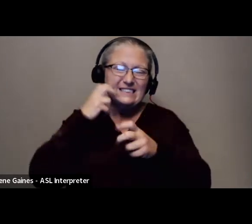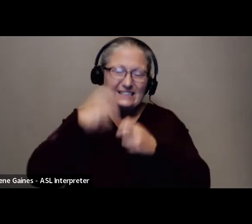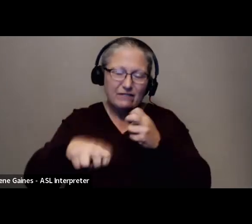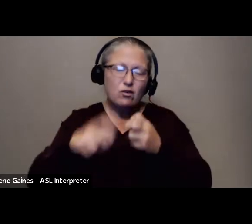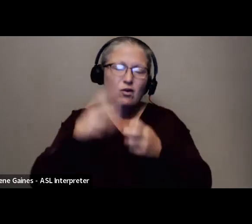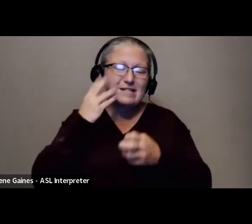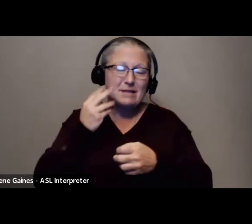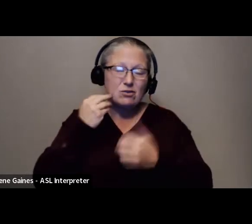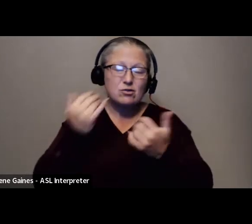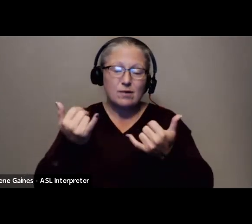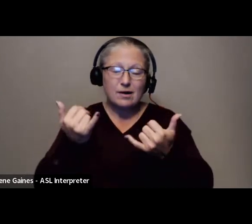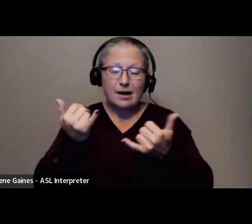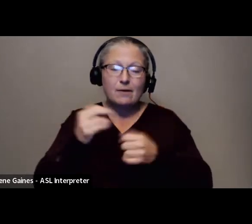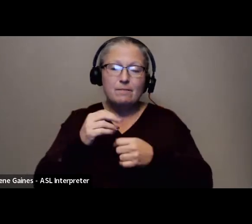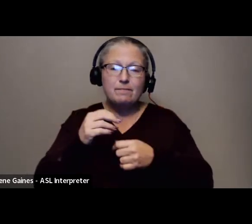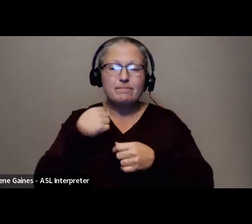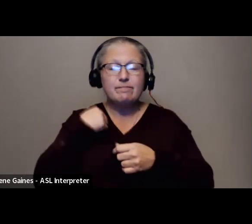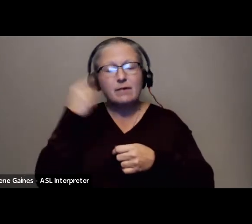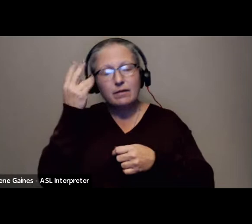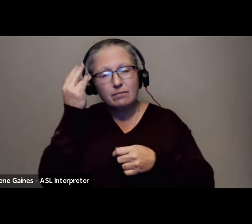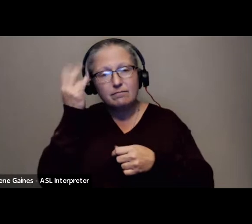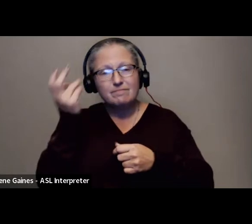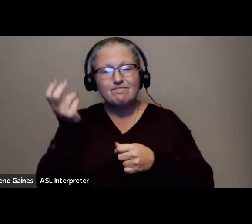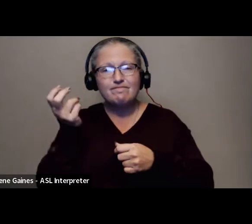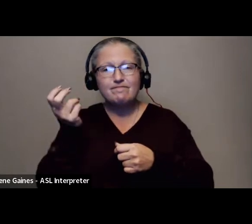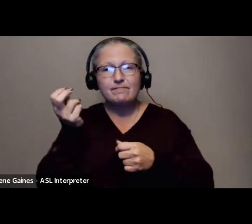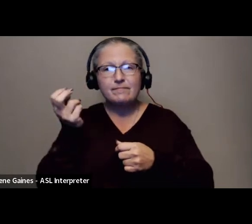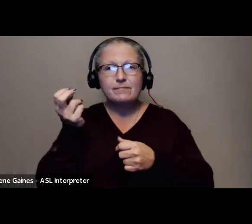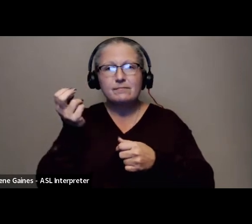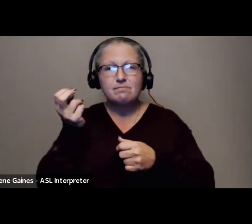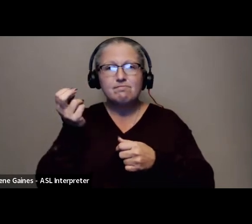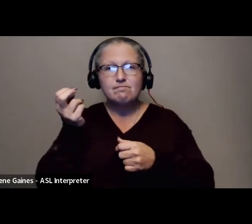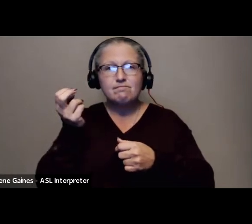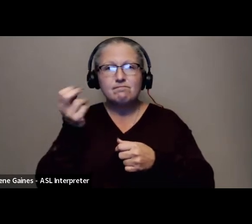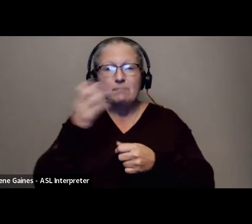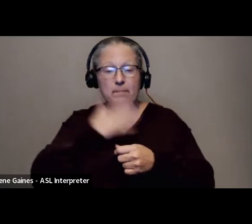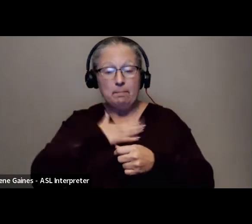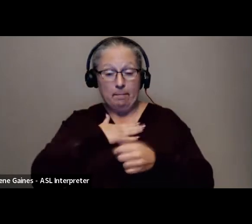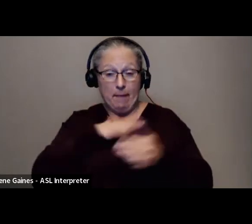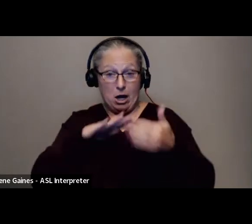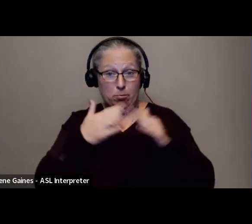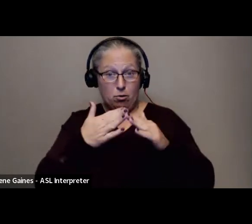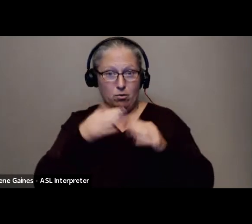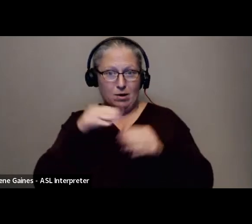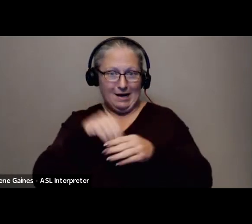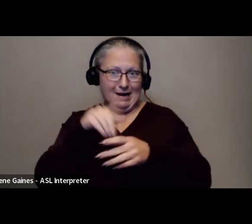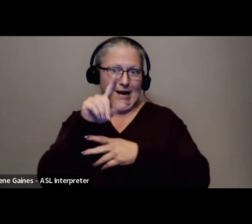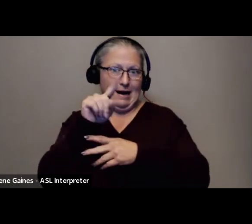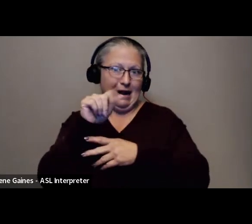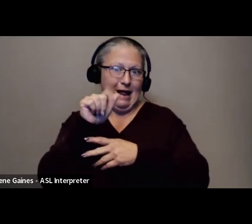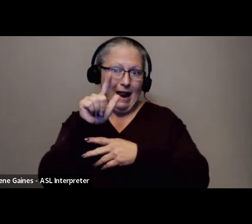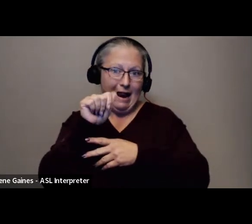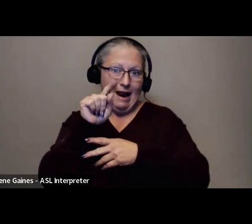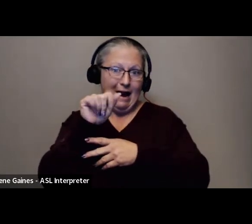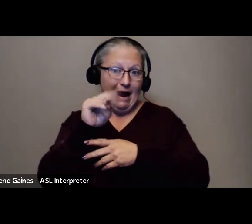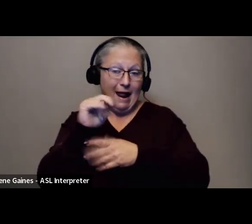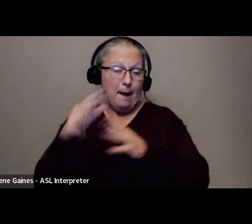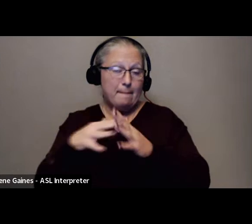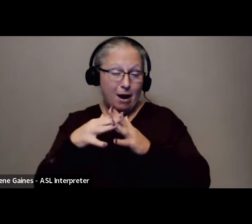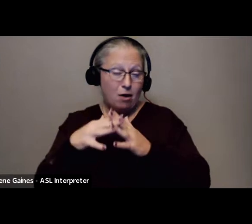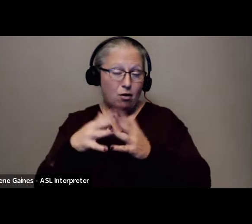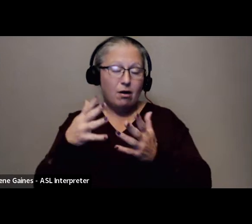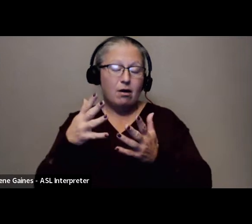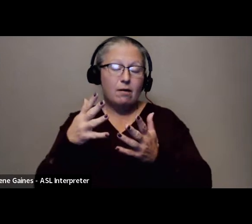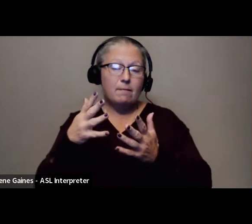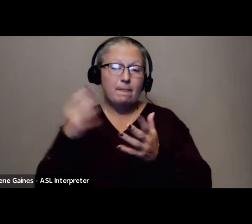experiences. I think about my community in Latin America and